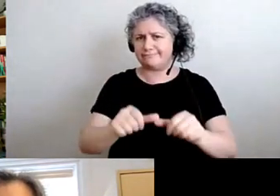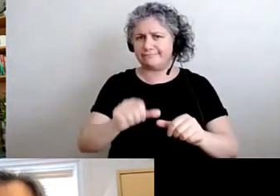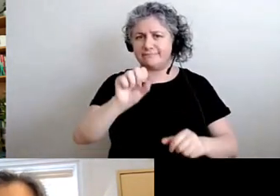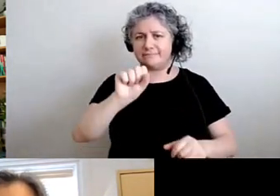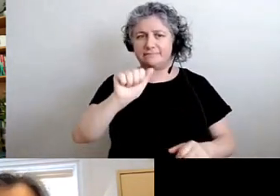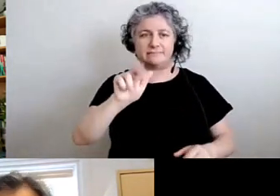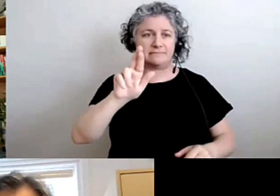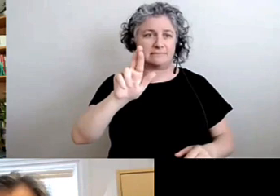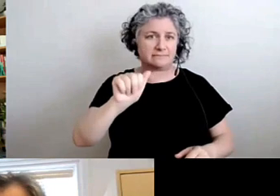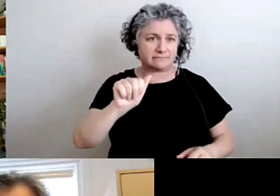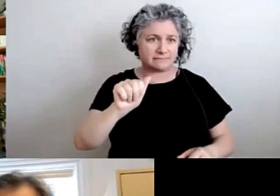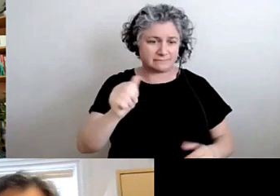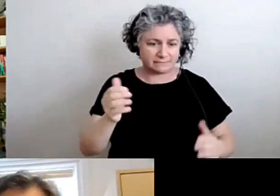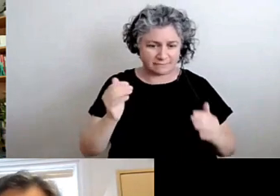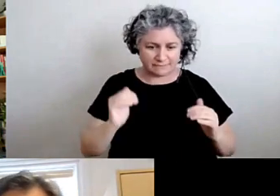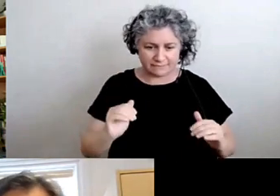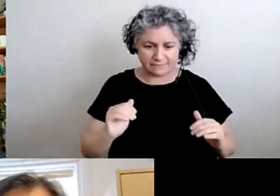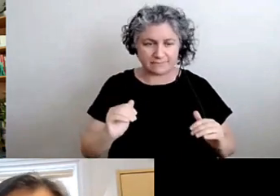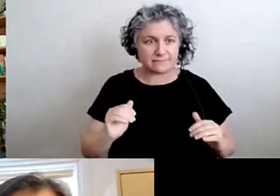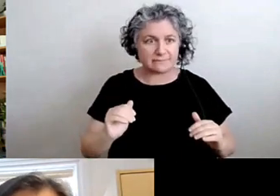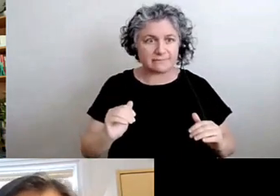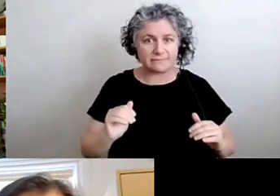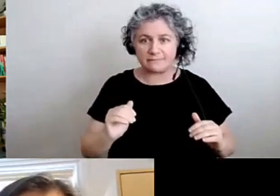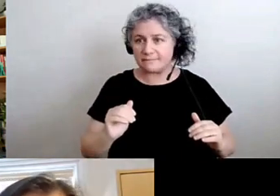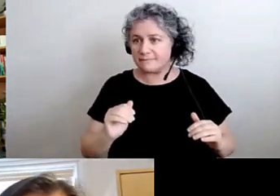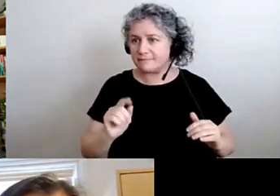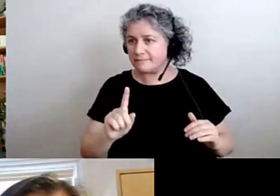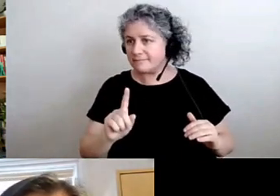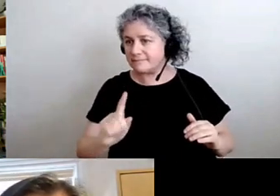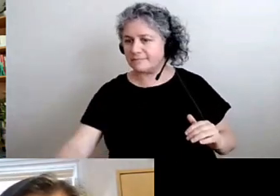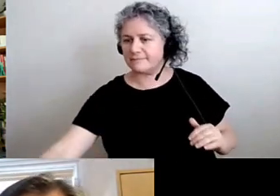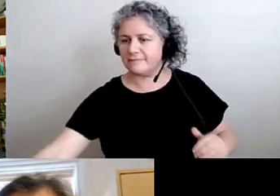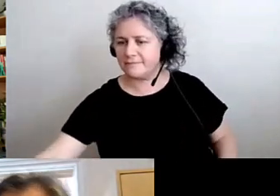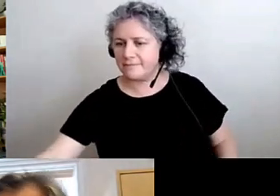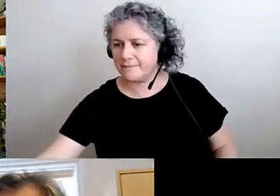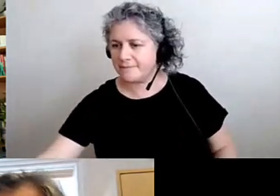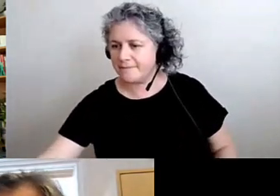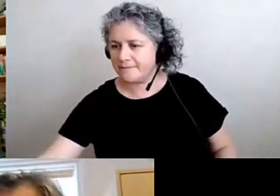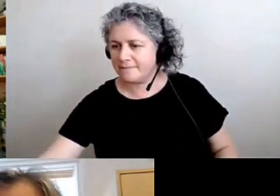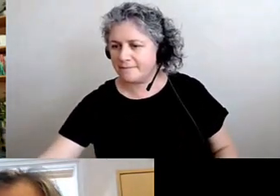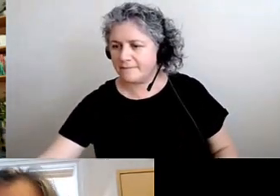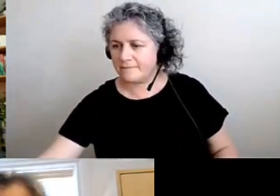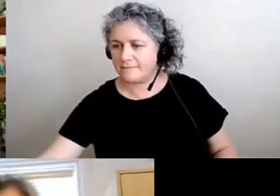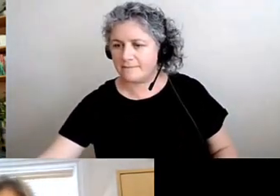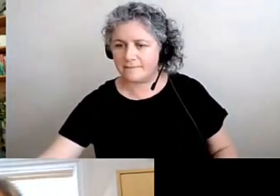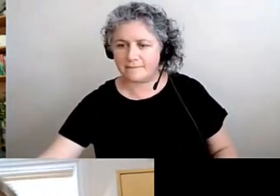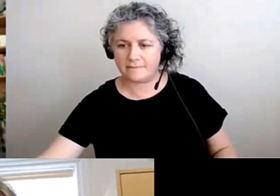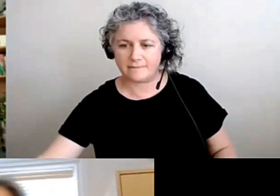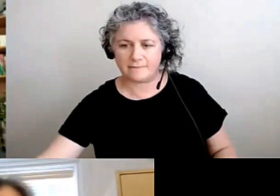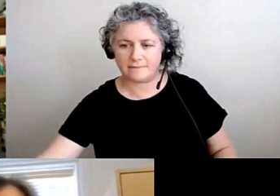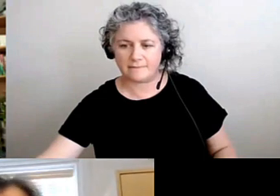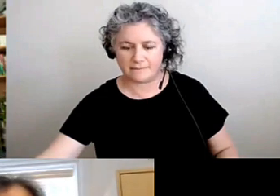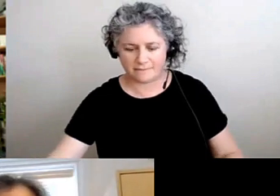next. So let's just really continue. Share the screen for our next